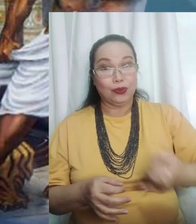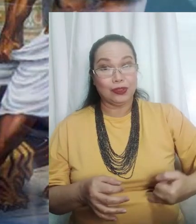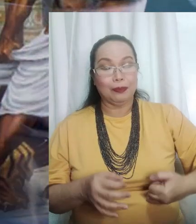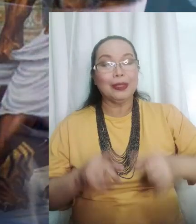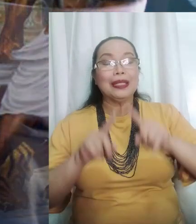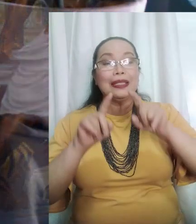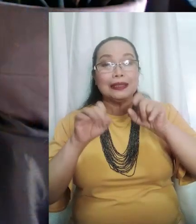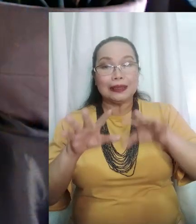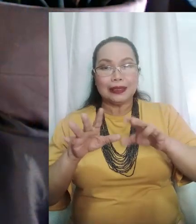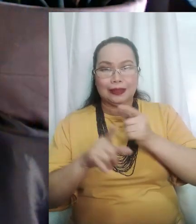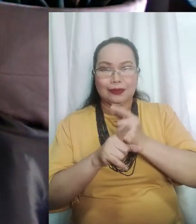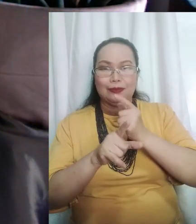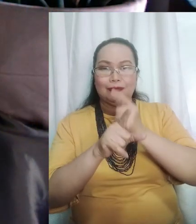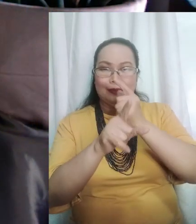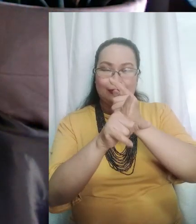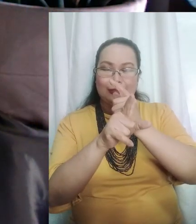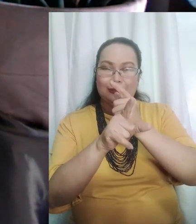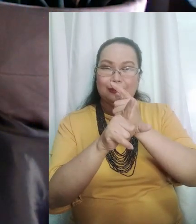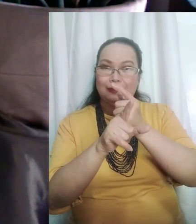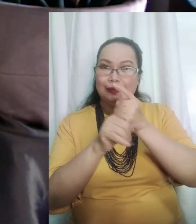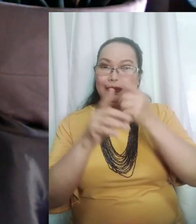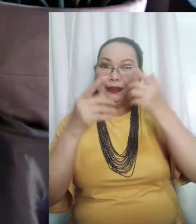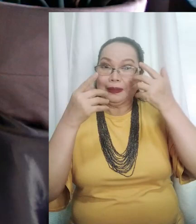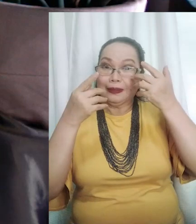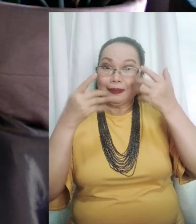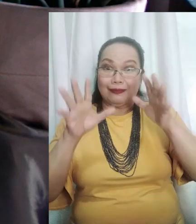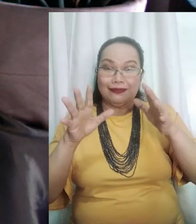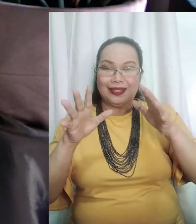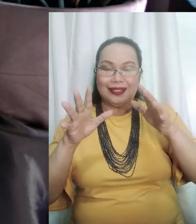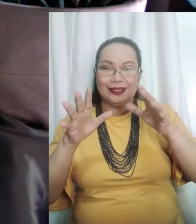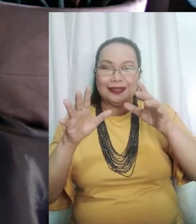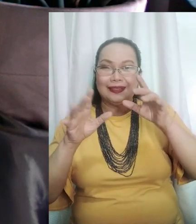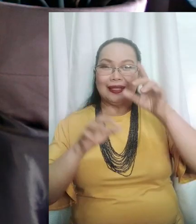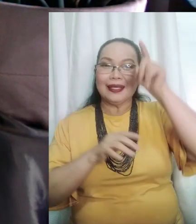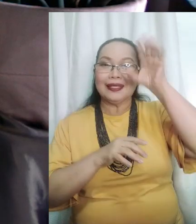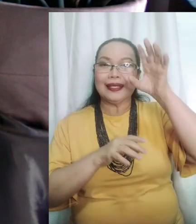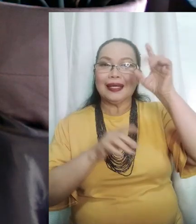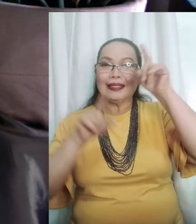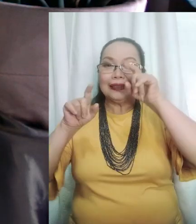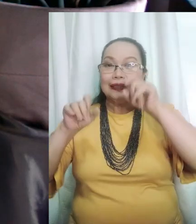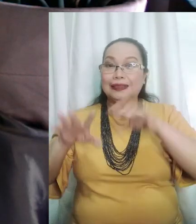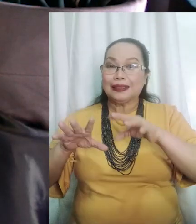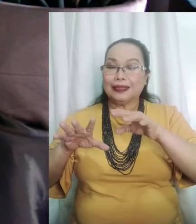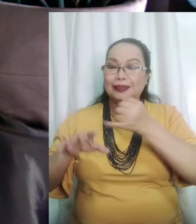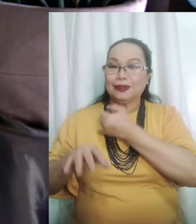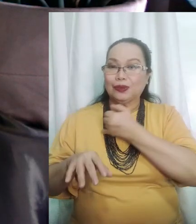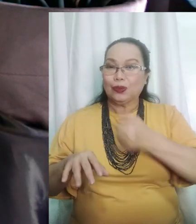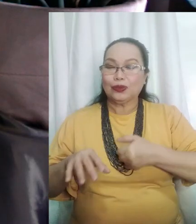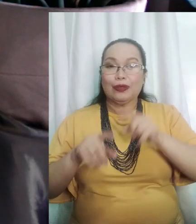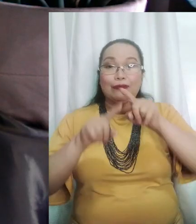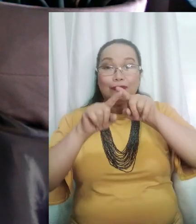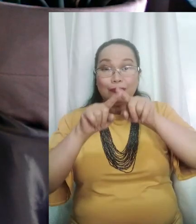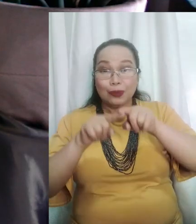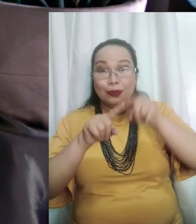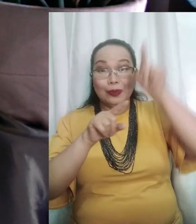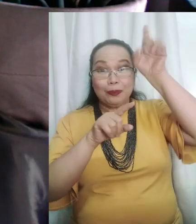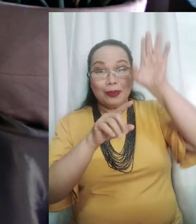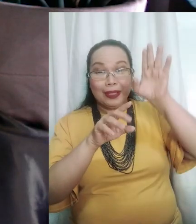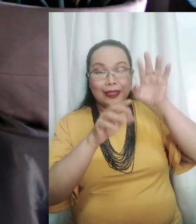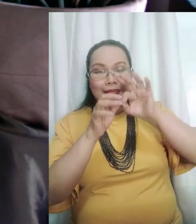loyalty. Okay, after God tests Joseph's total dependence,